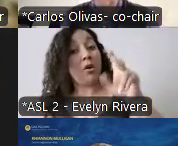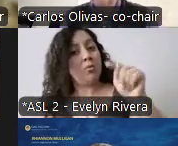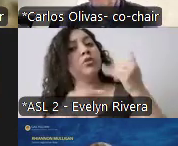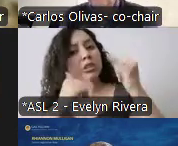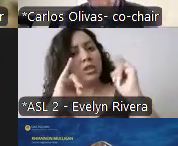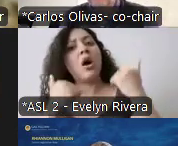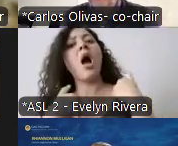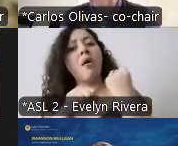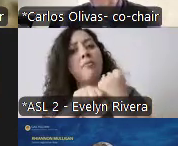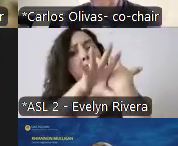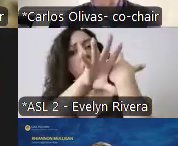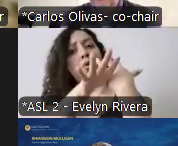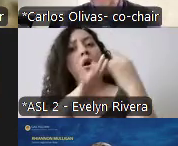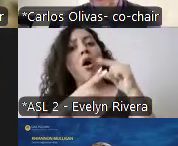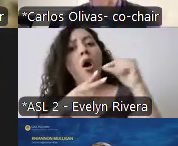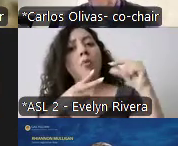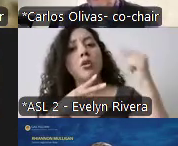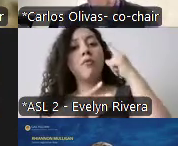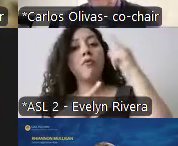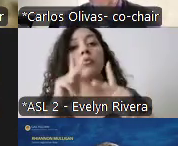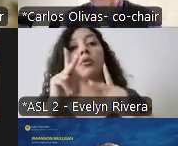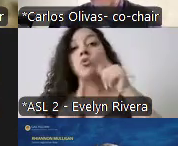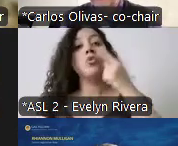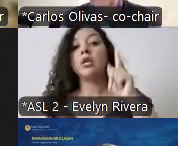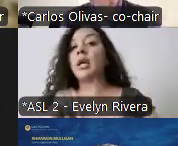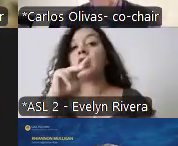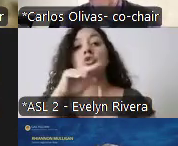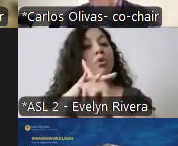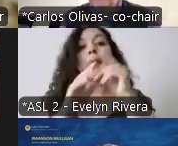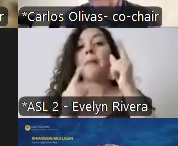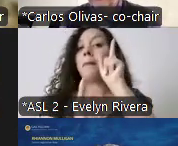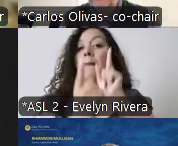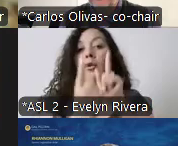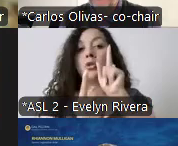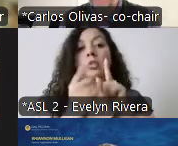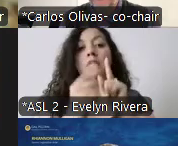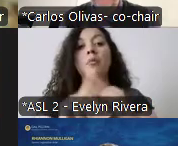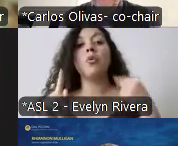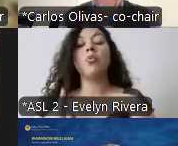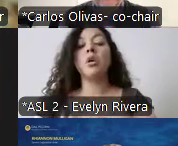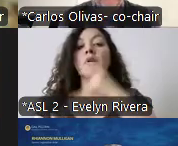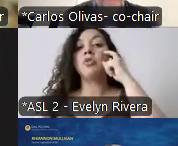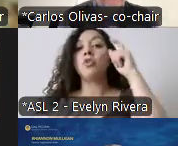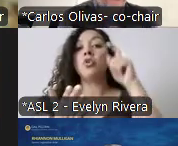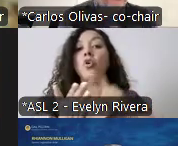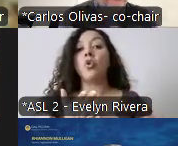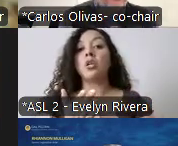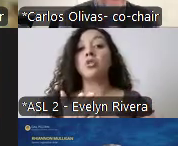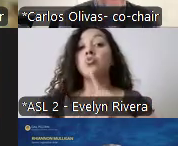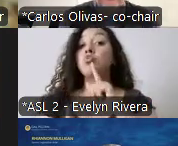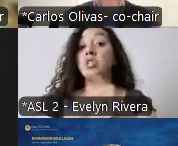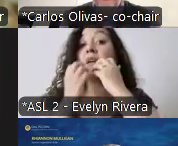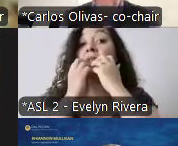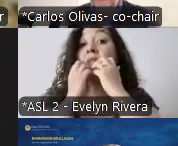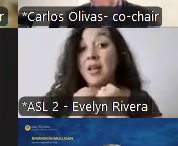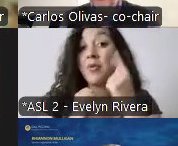virtual option for the folks who are not able to make it in person. But we have found it very valuable for